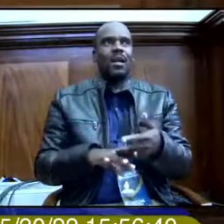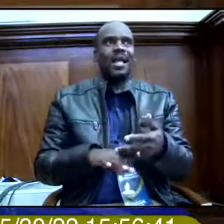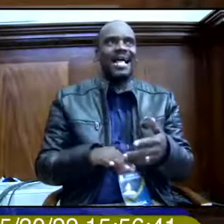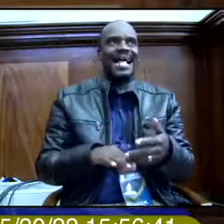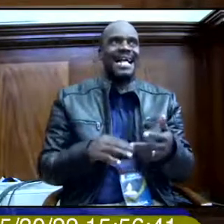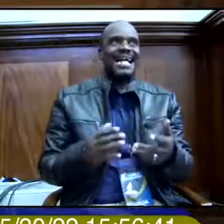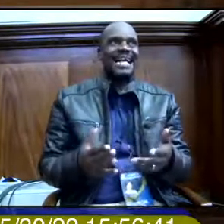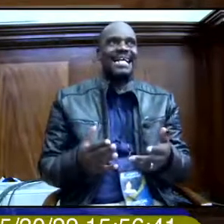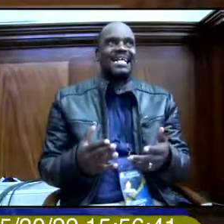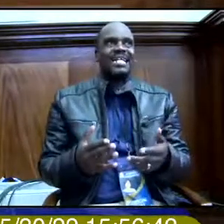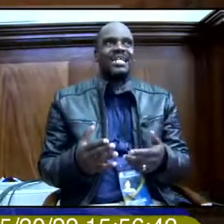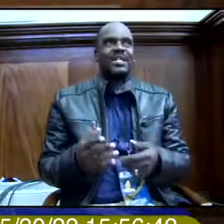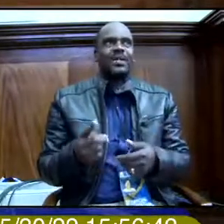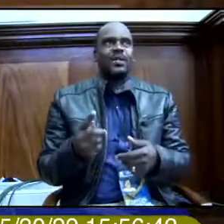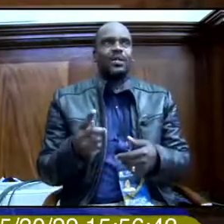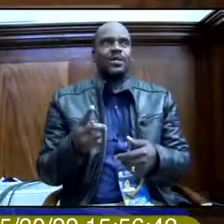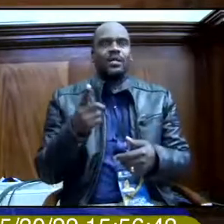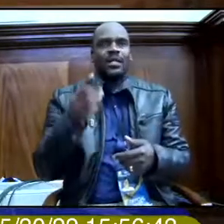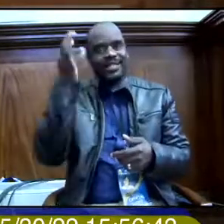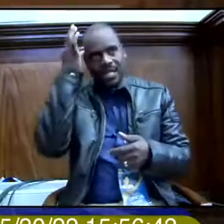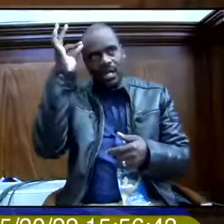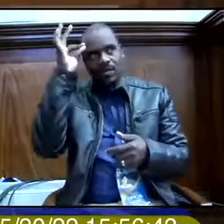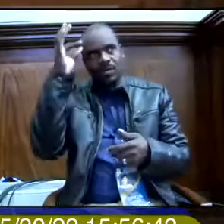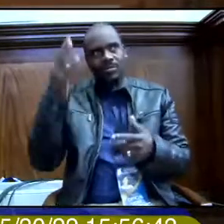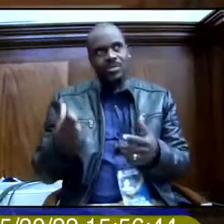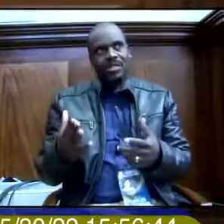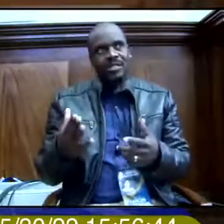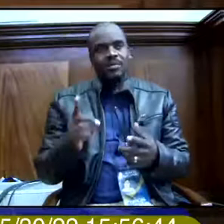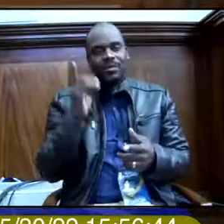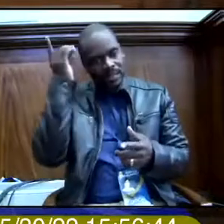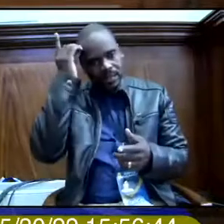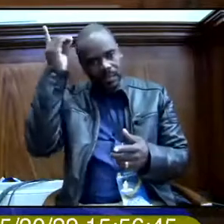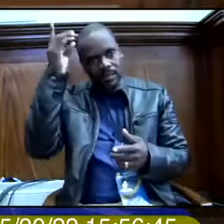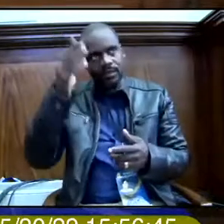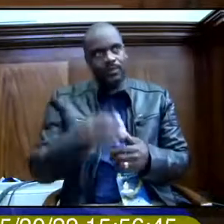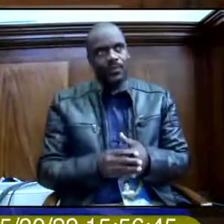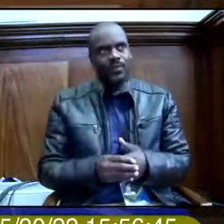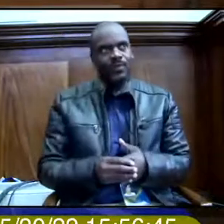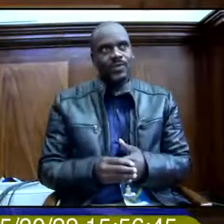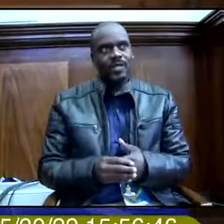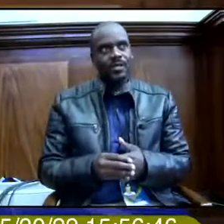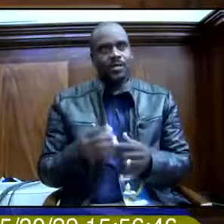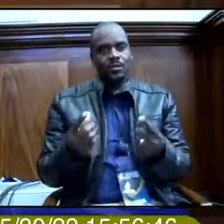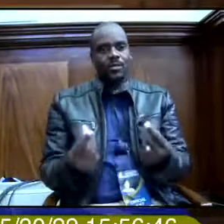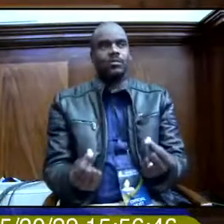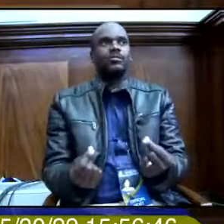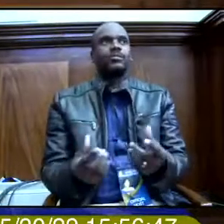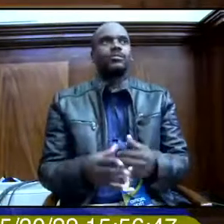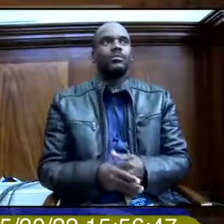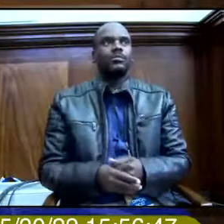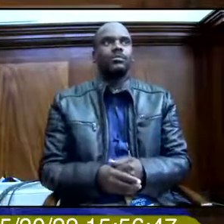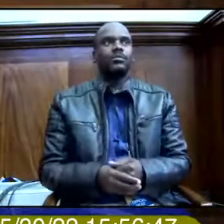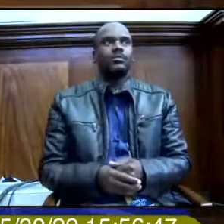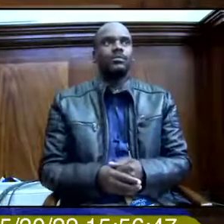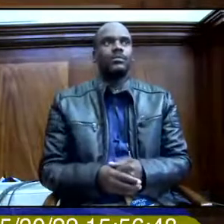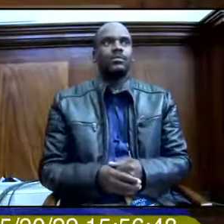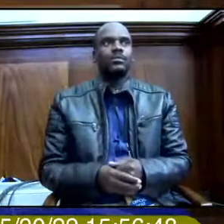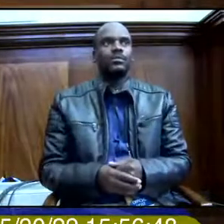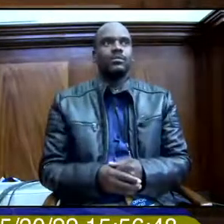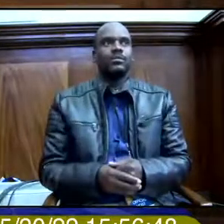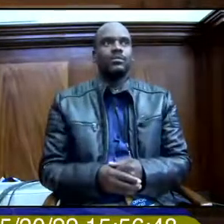increase where government unilaterally took decisions which actually happened in this country